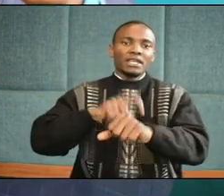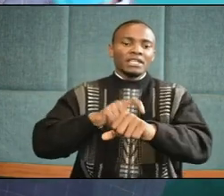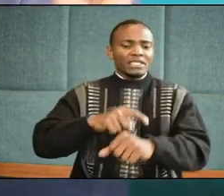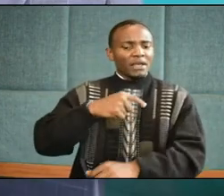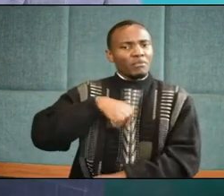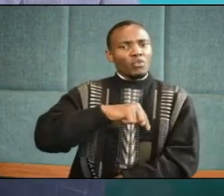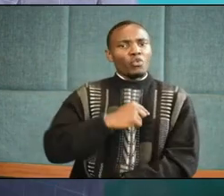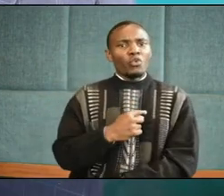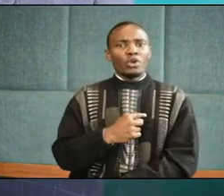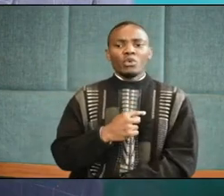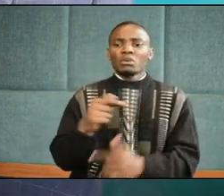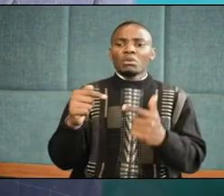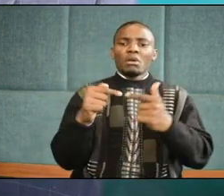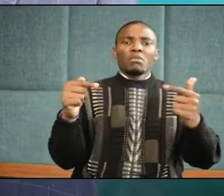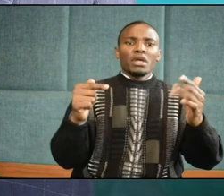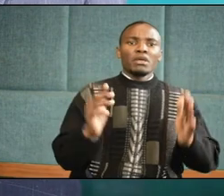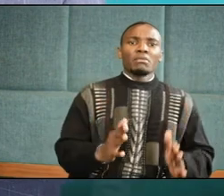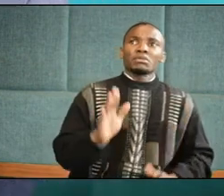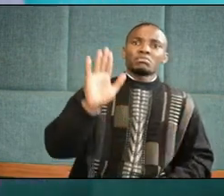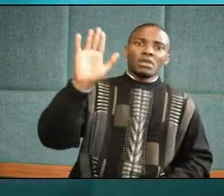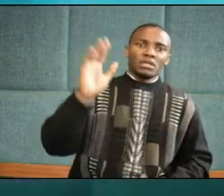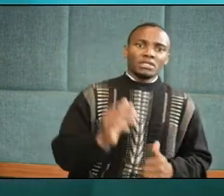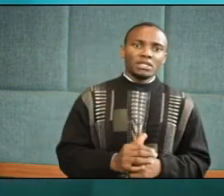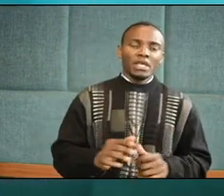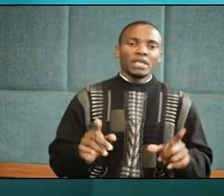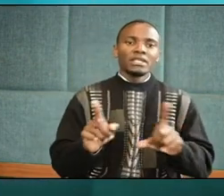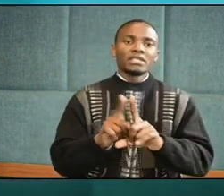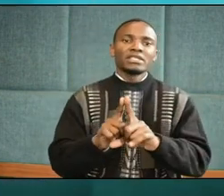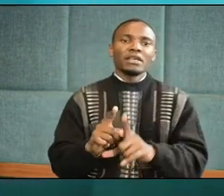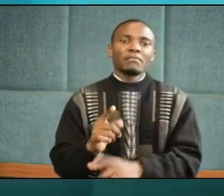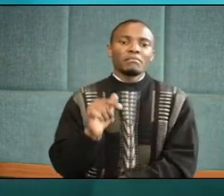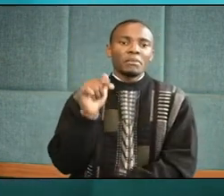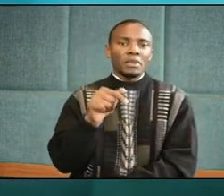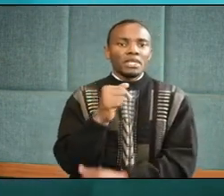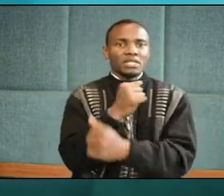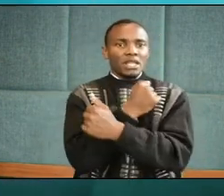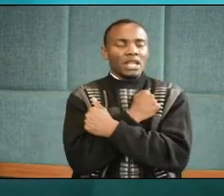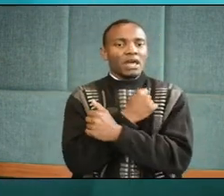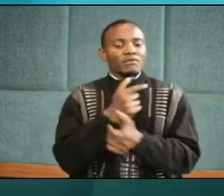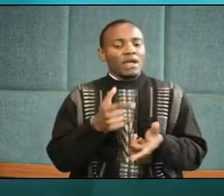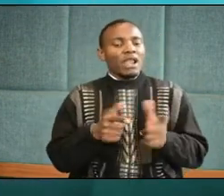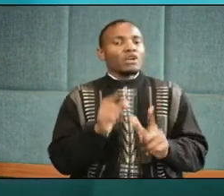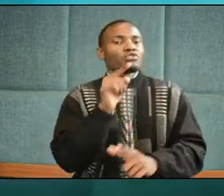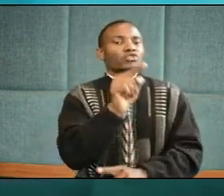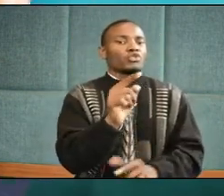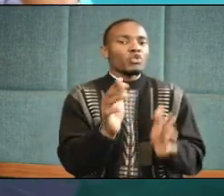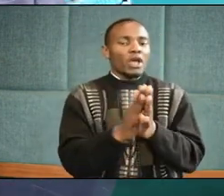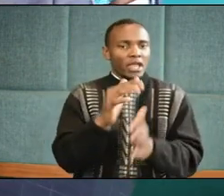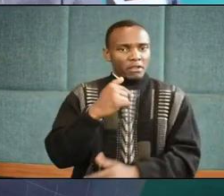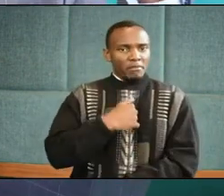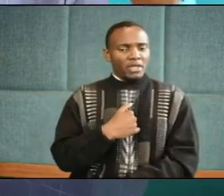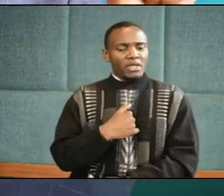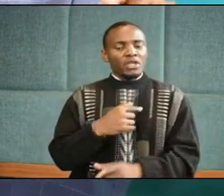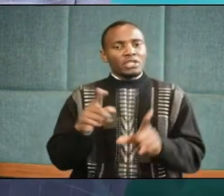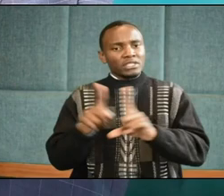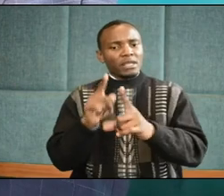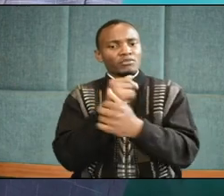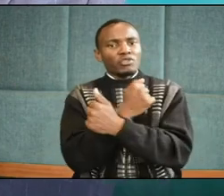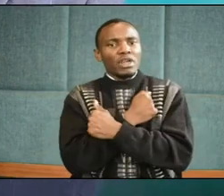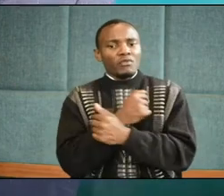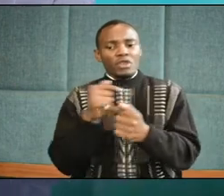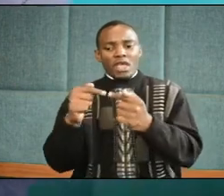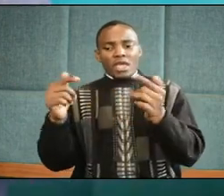were still his enemies, and therefore he can enable you and me to love our